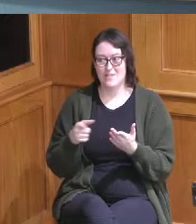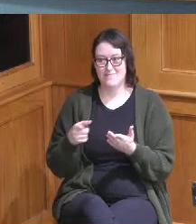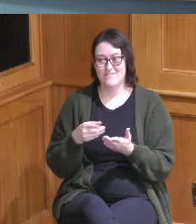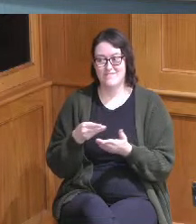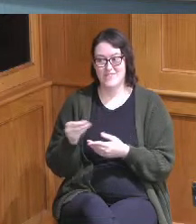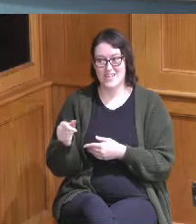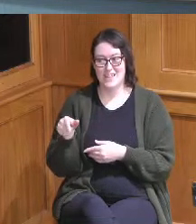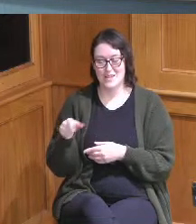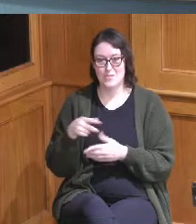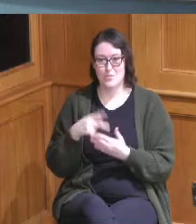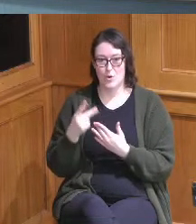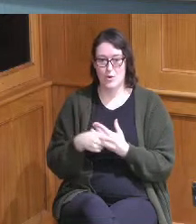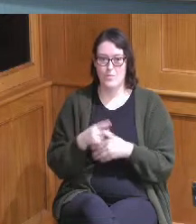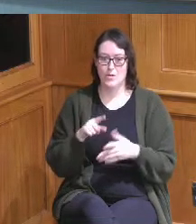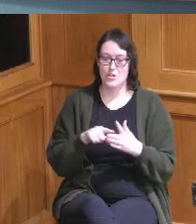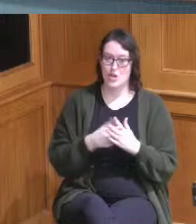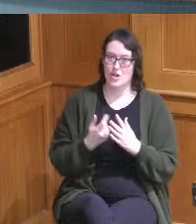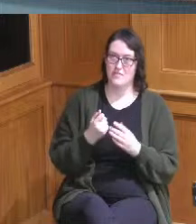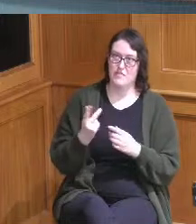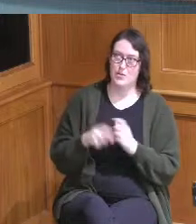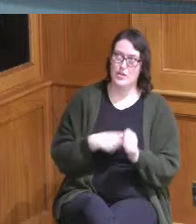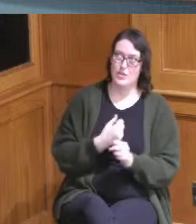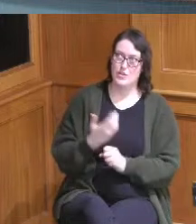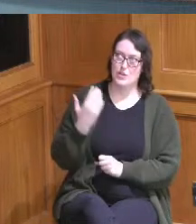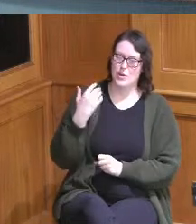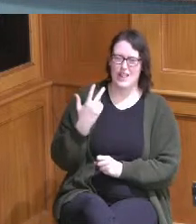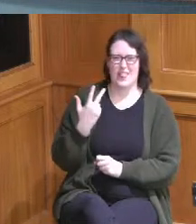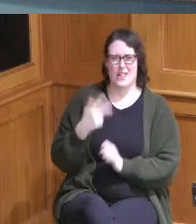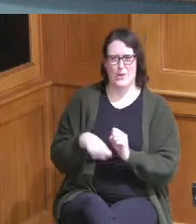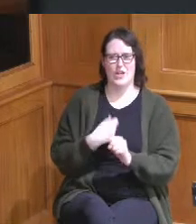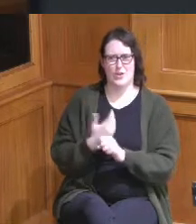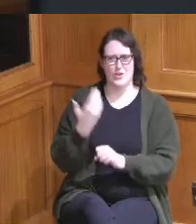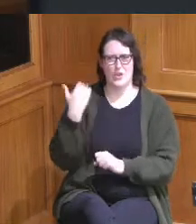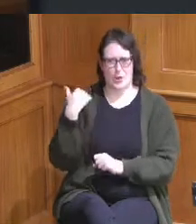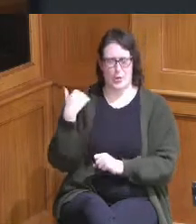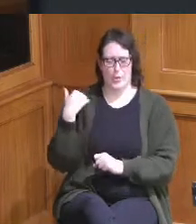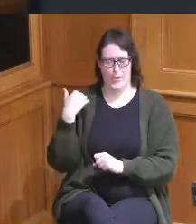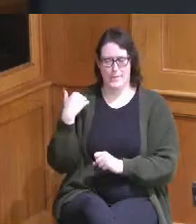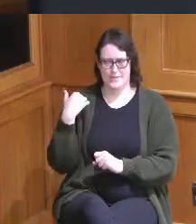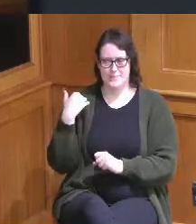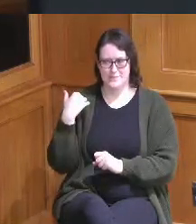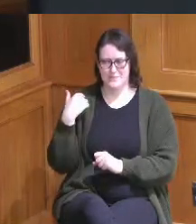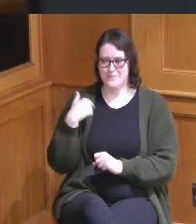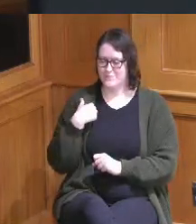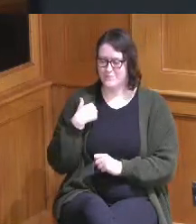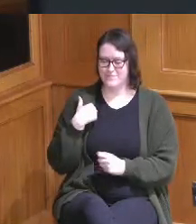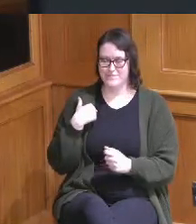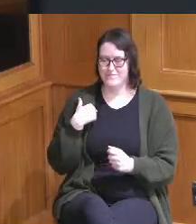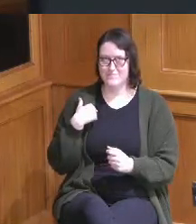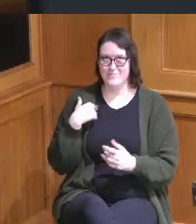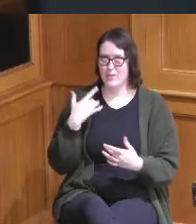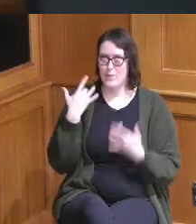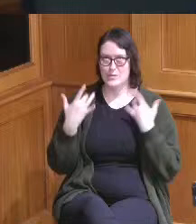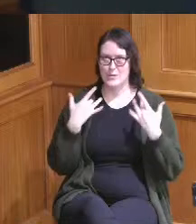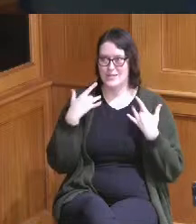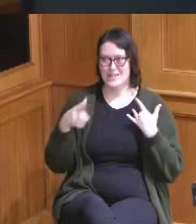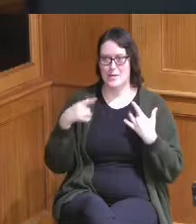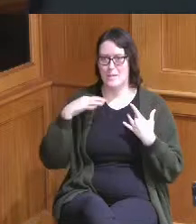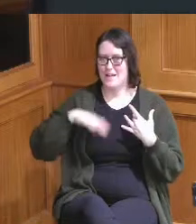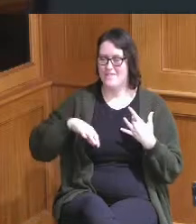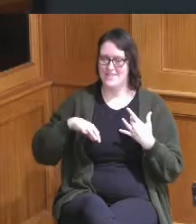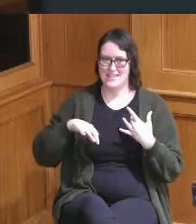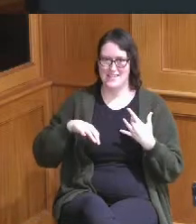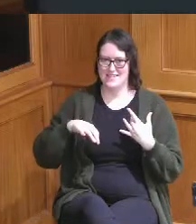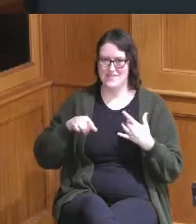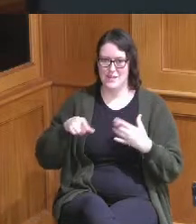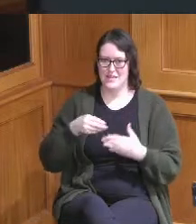so we've started it a couple years ago, or rather I think it was 3 years ago. And so I am delighted that St. Bernard is benefiting from